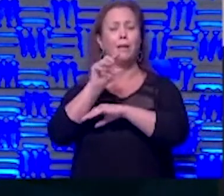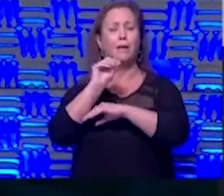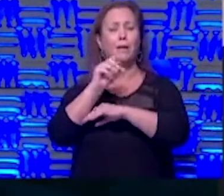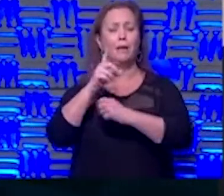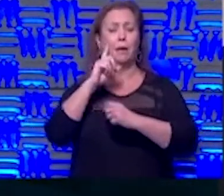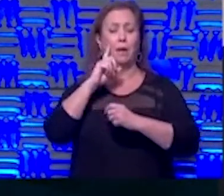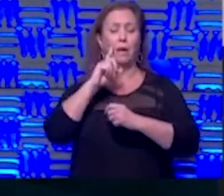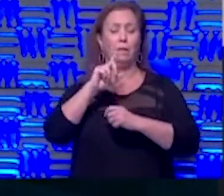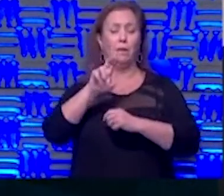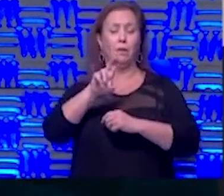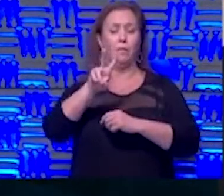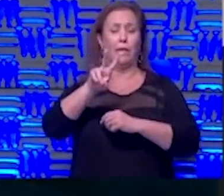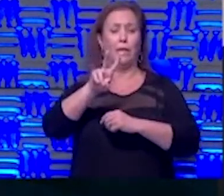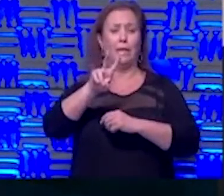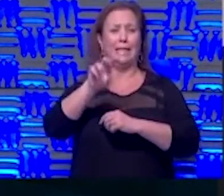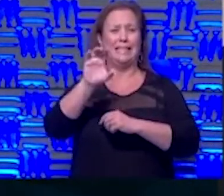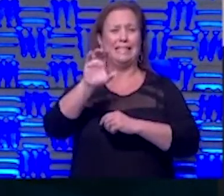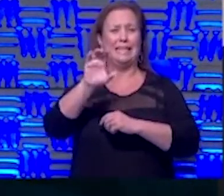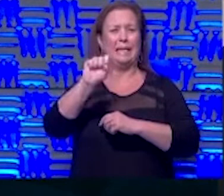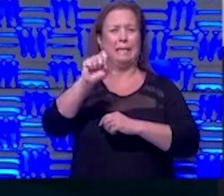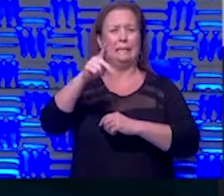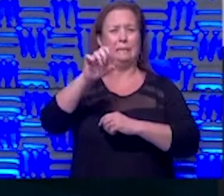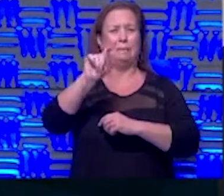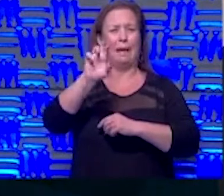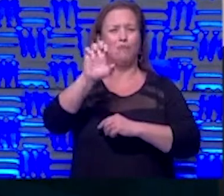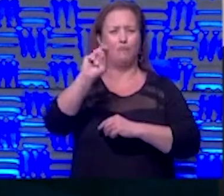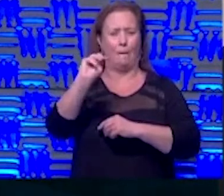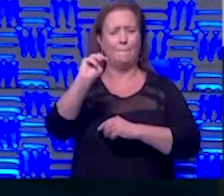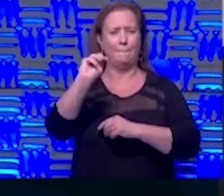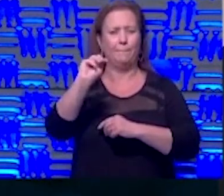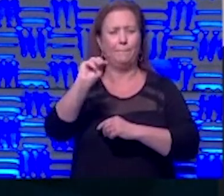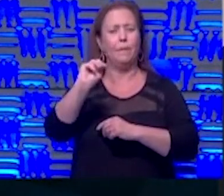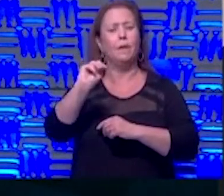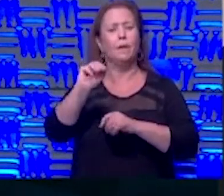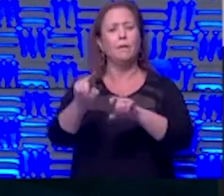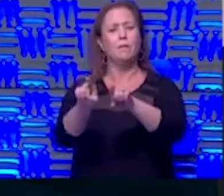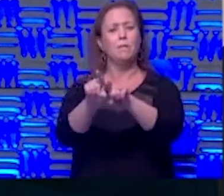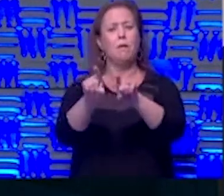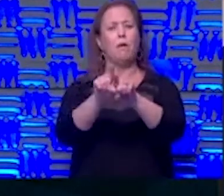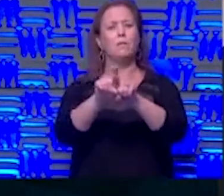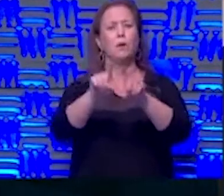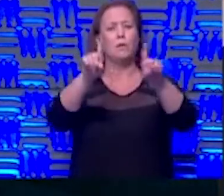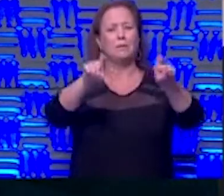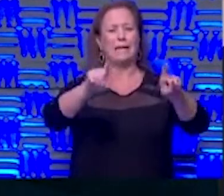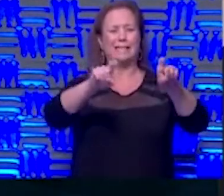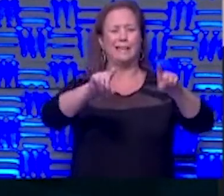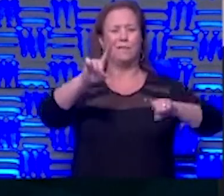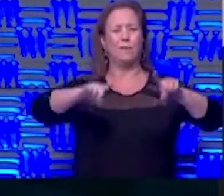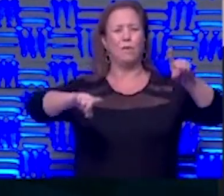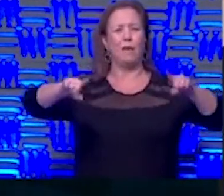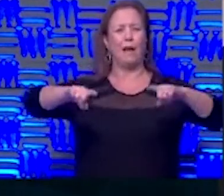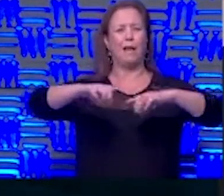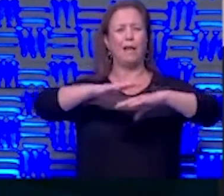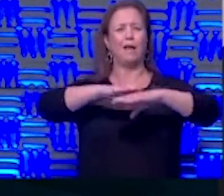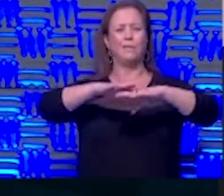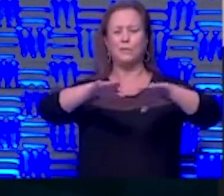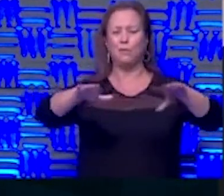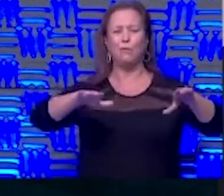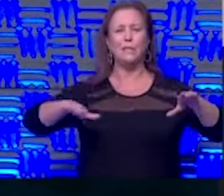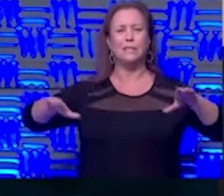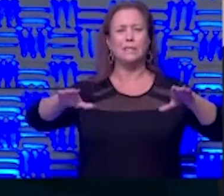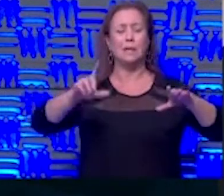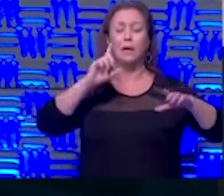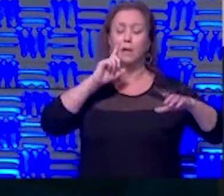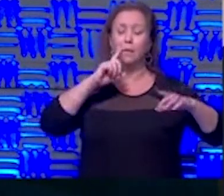especially in the ultraviolet C spectrum, and then following that of testing various surfaces. Been lots of